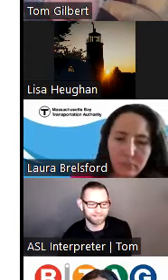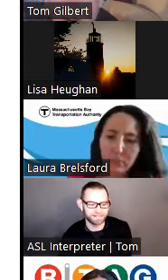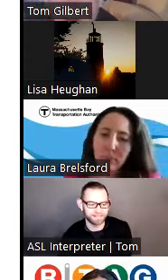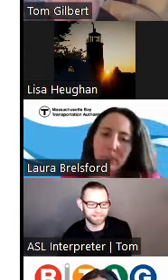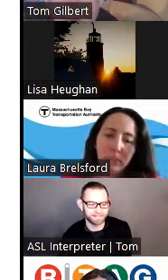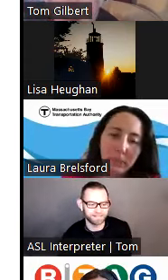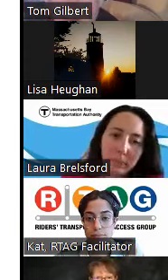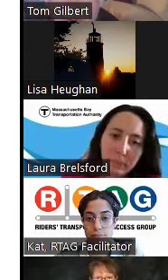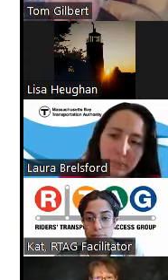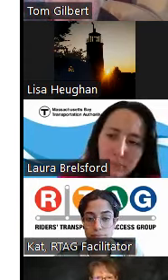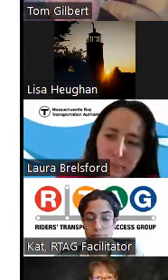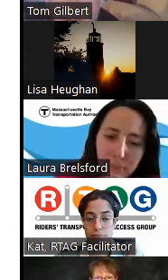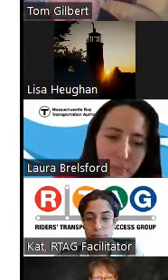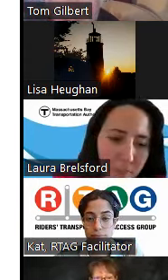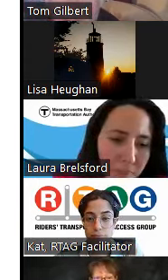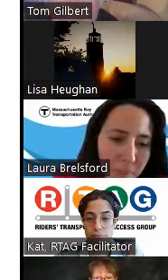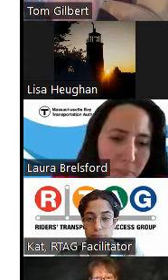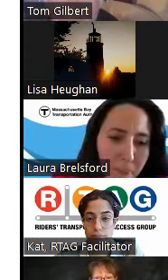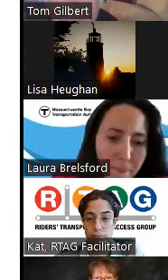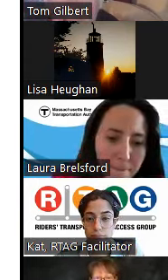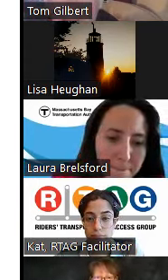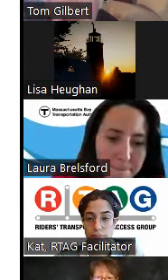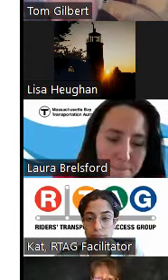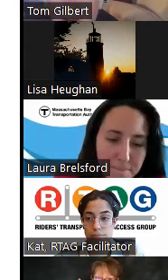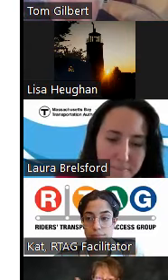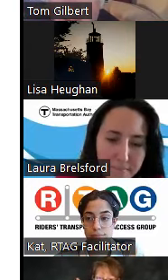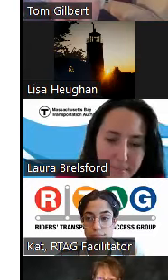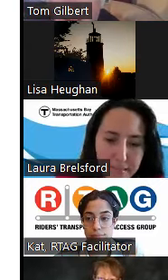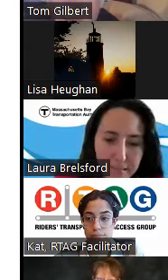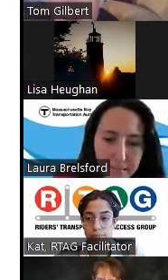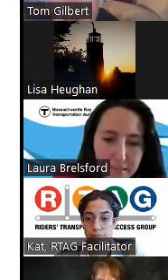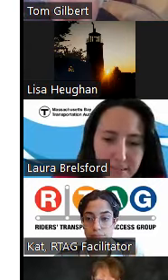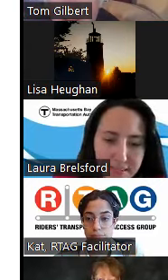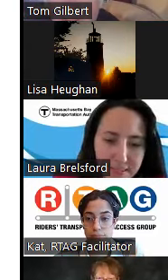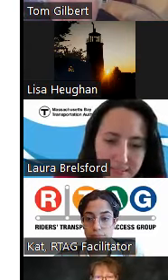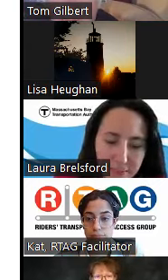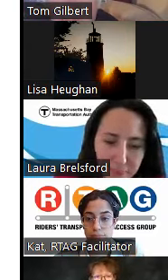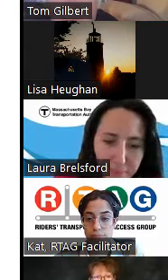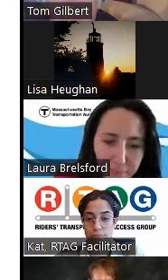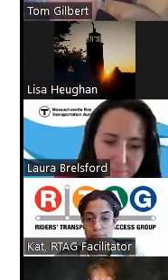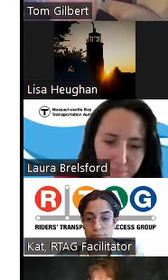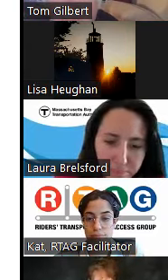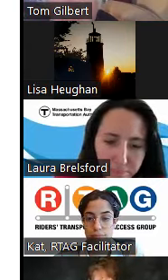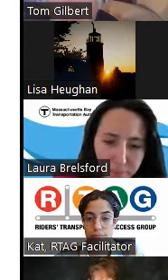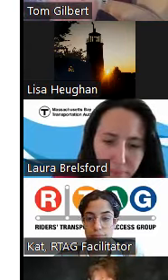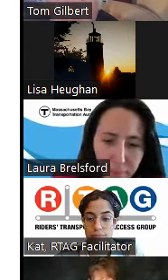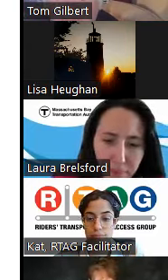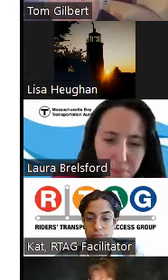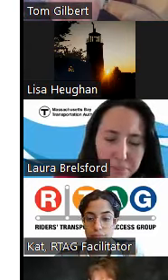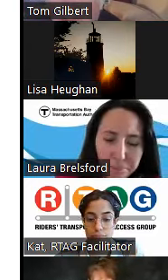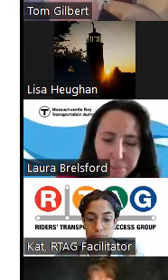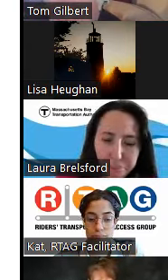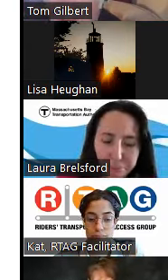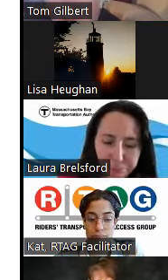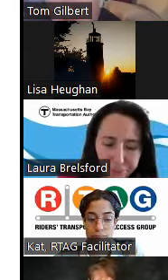Laura. Great presentation as always. I was asking. I was wondering in regards to